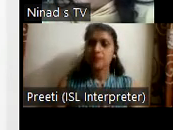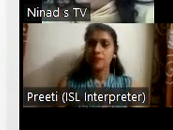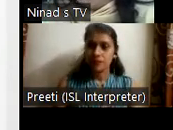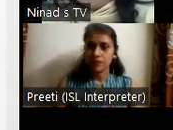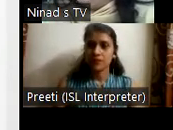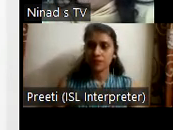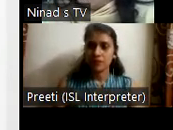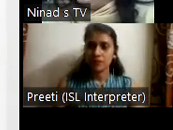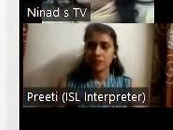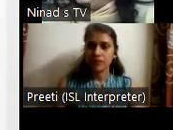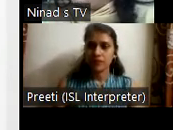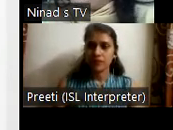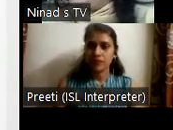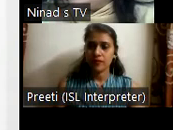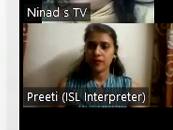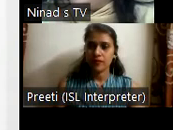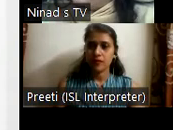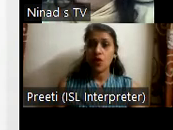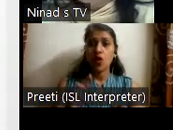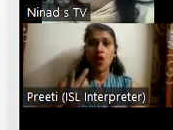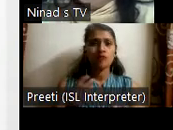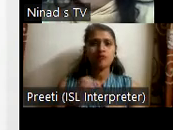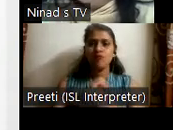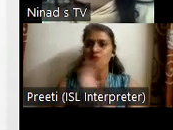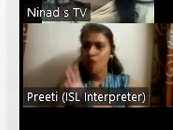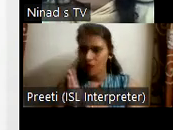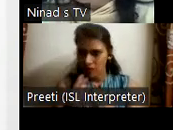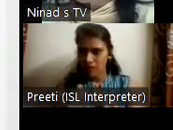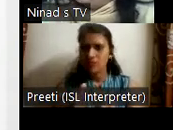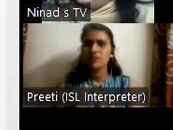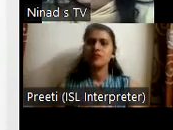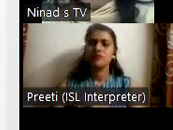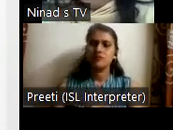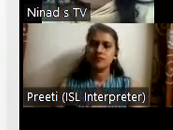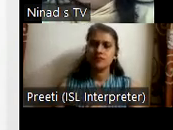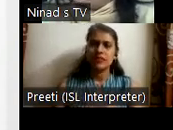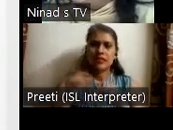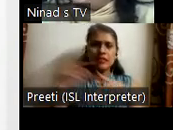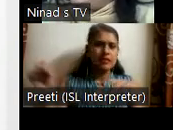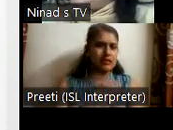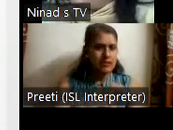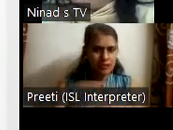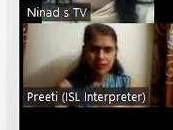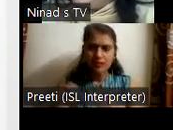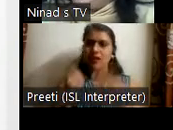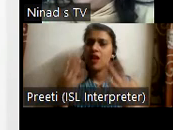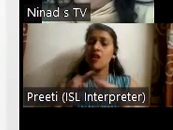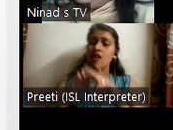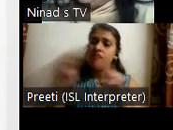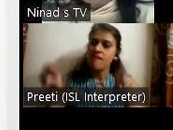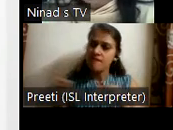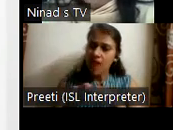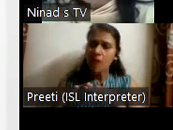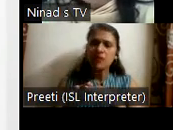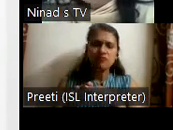any kind of like COVID scenario also, or a catastrophe or disaster, it affects the entire family.